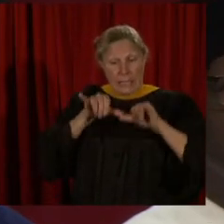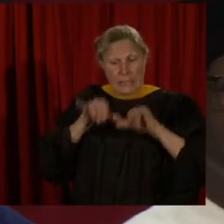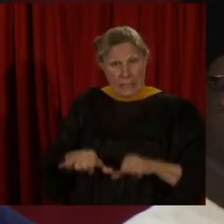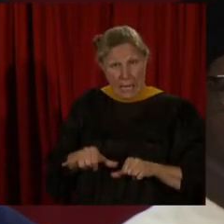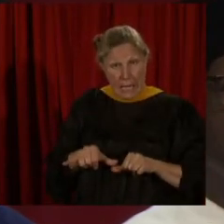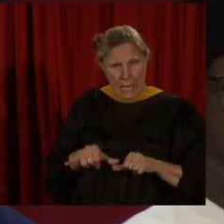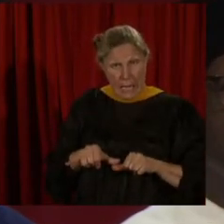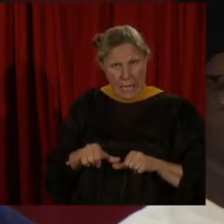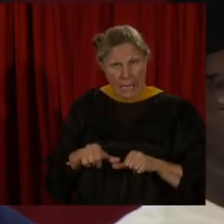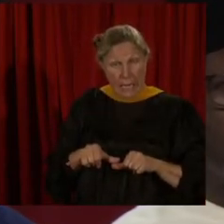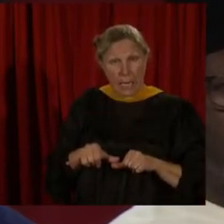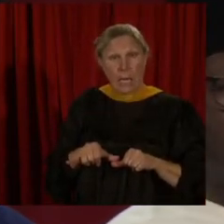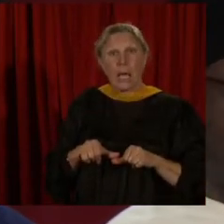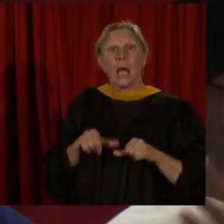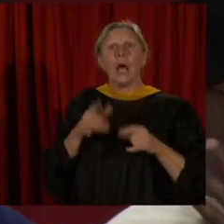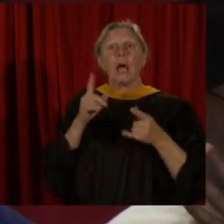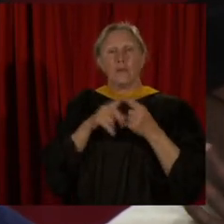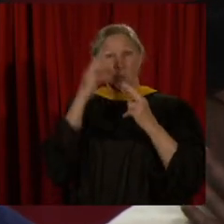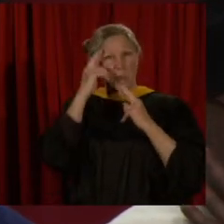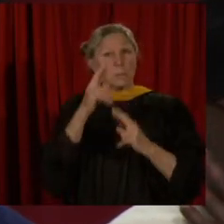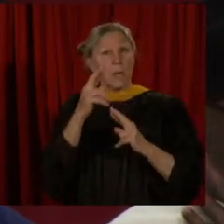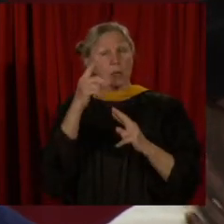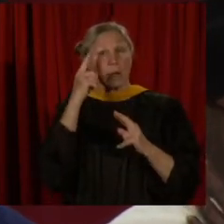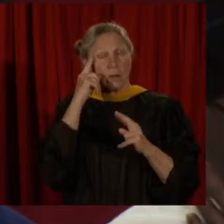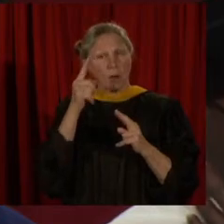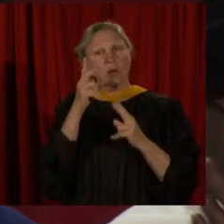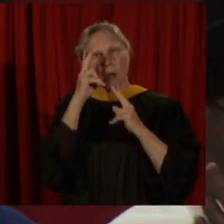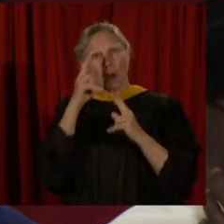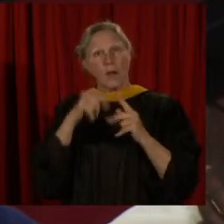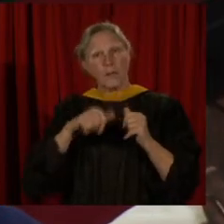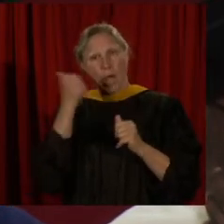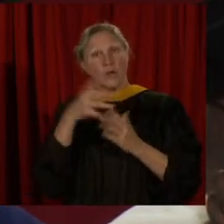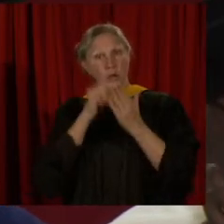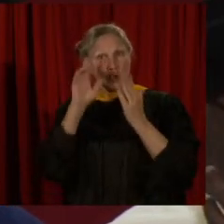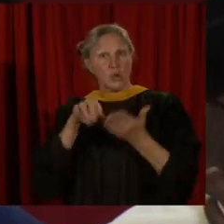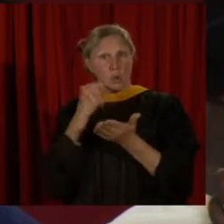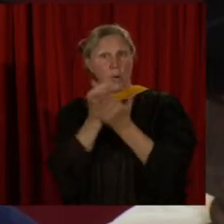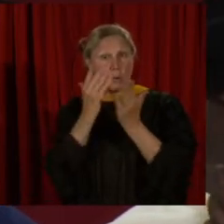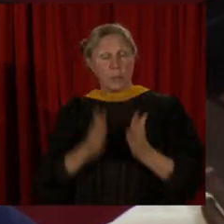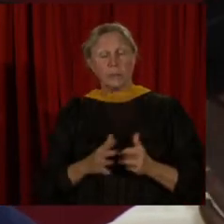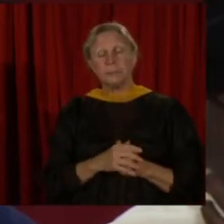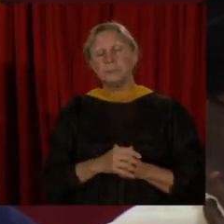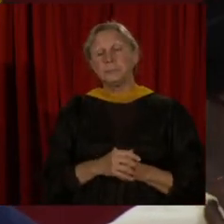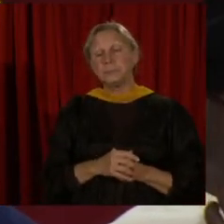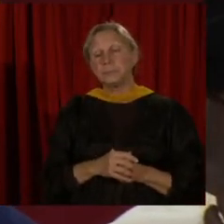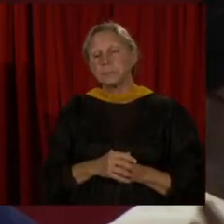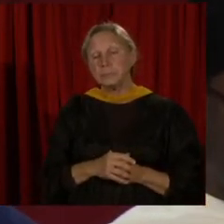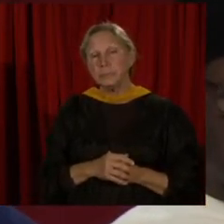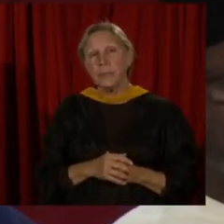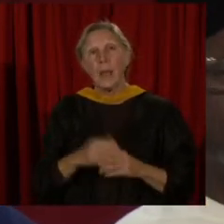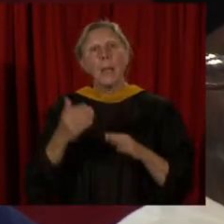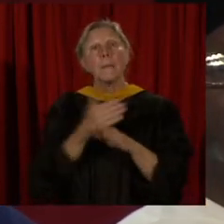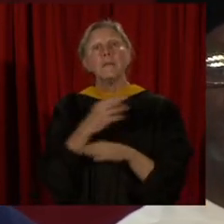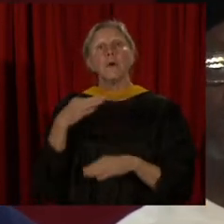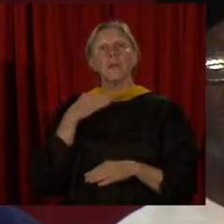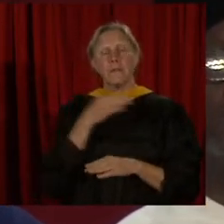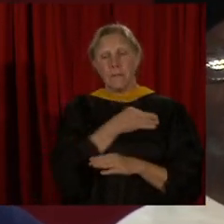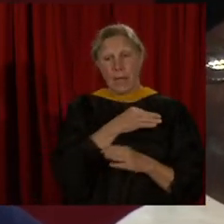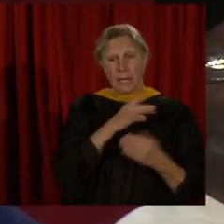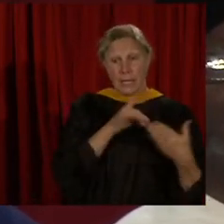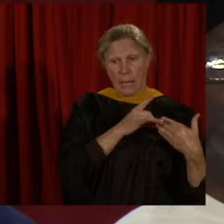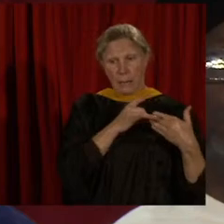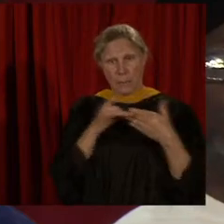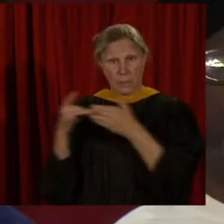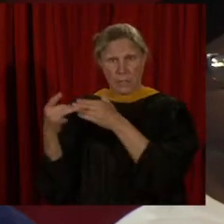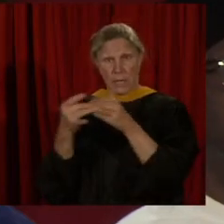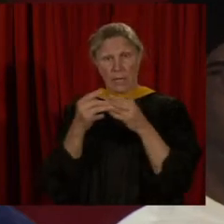entire ceremony out of respect for and in honor of your fellow students. Prior to the faculty marshals presenting